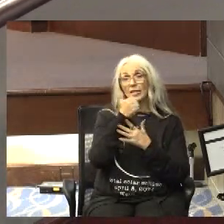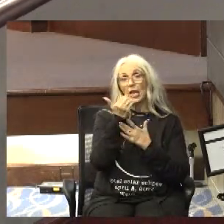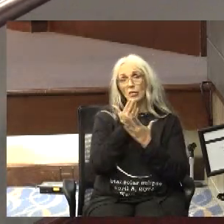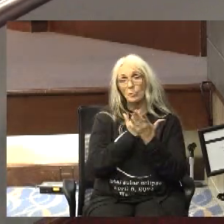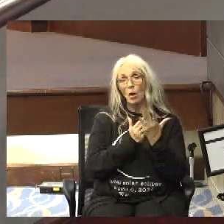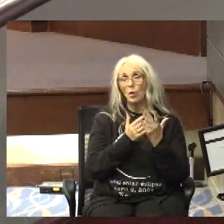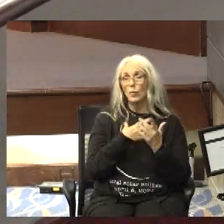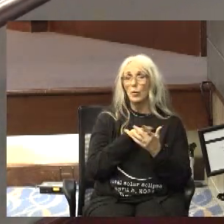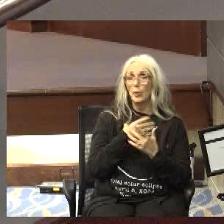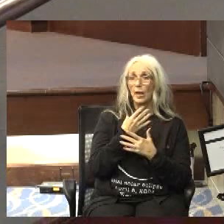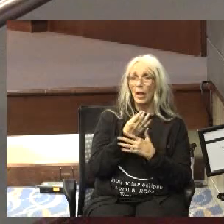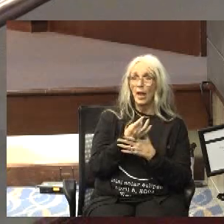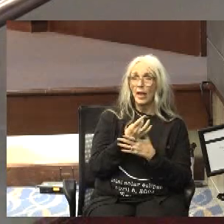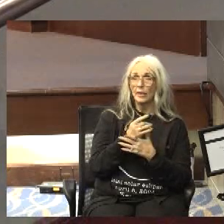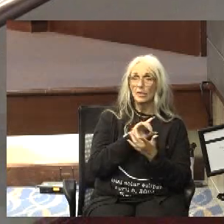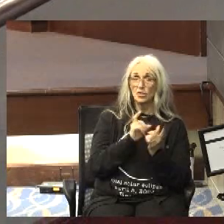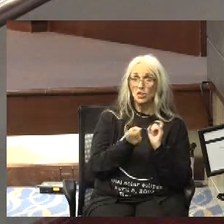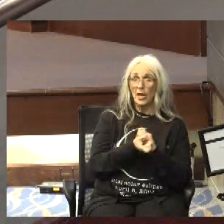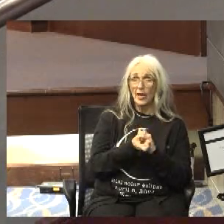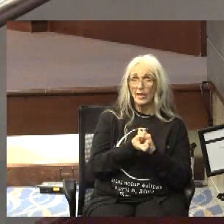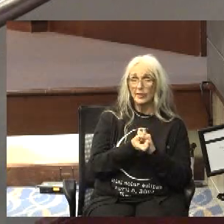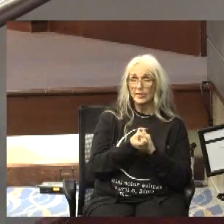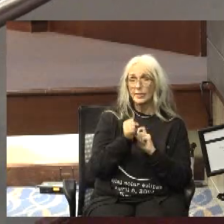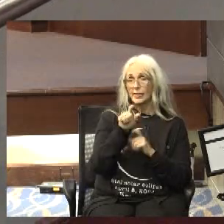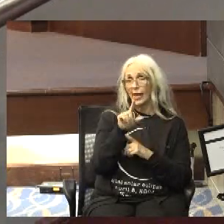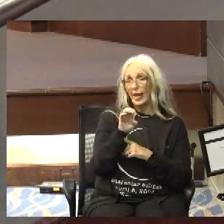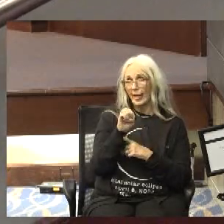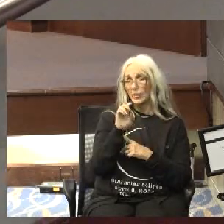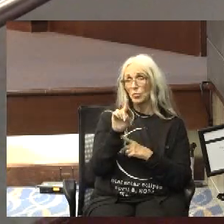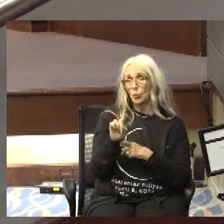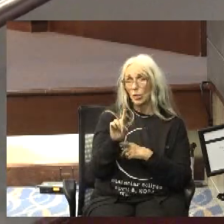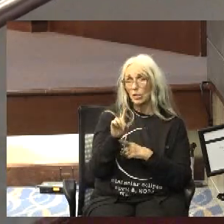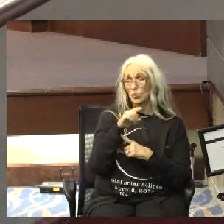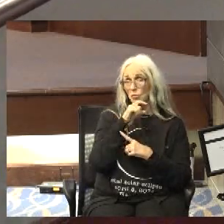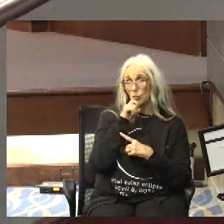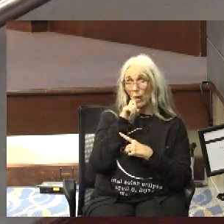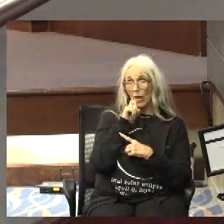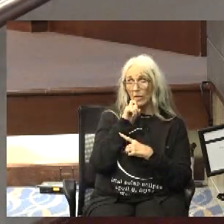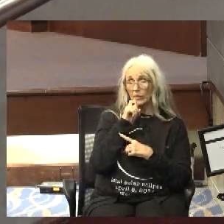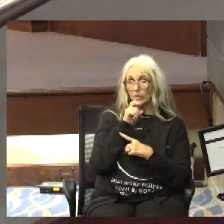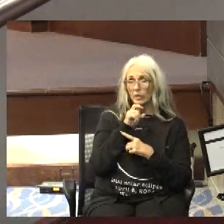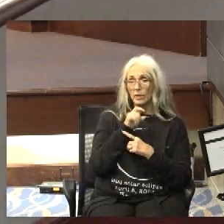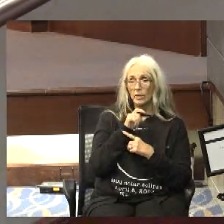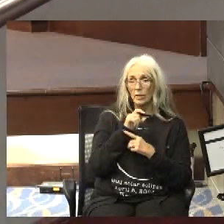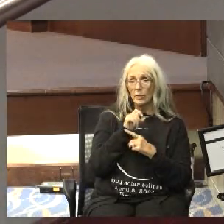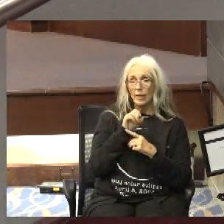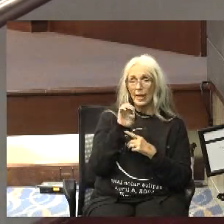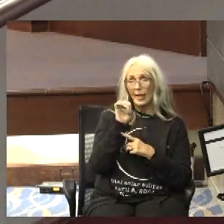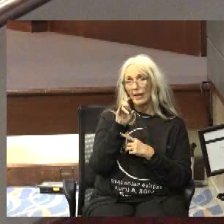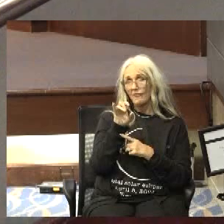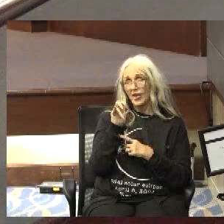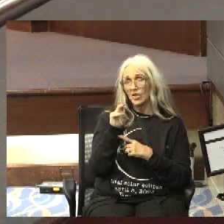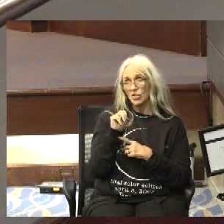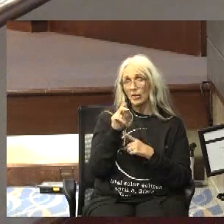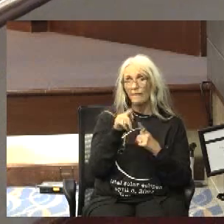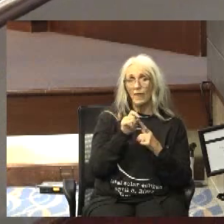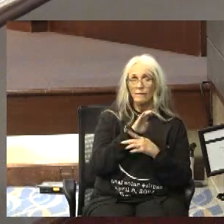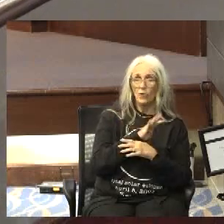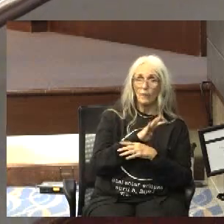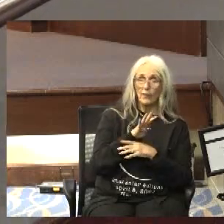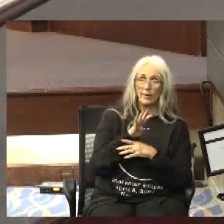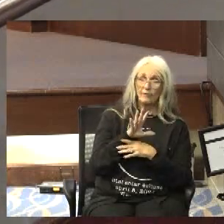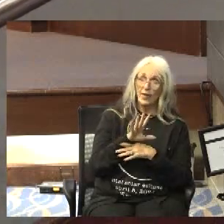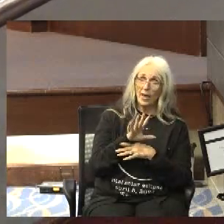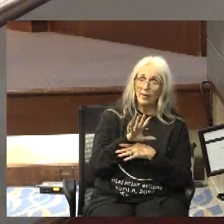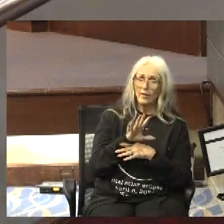we would like to change stage 1 drought restrictions, or stage 1 elevation, from 455,